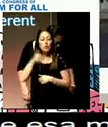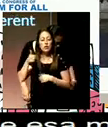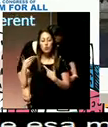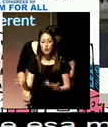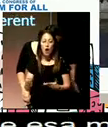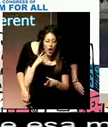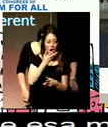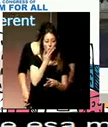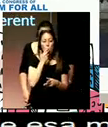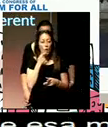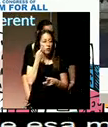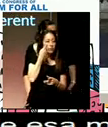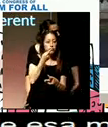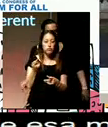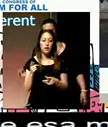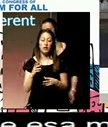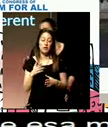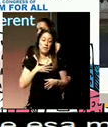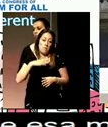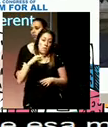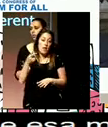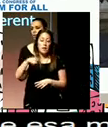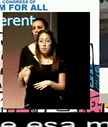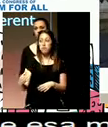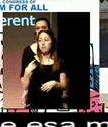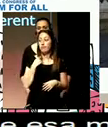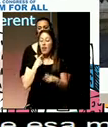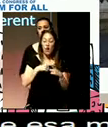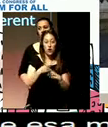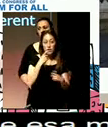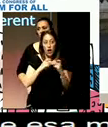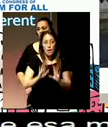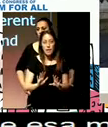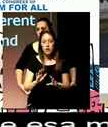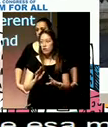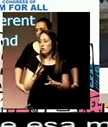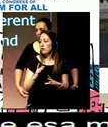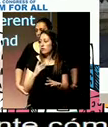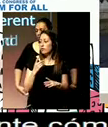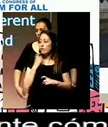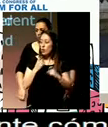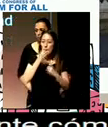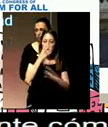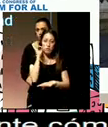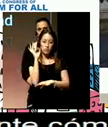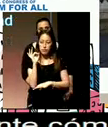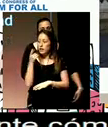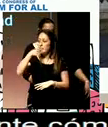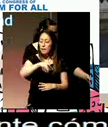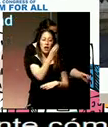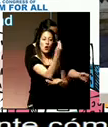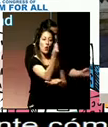the pedestrian find more easily the route which is most adapted to each of